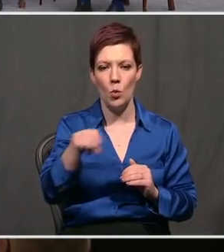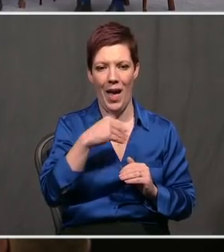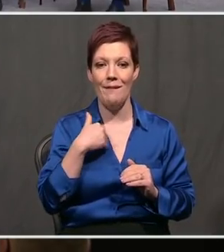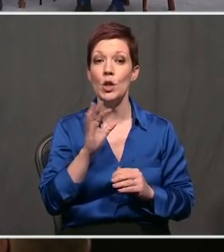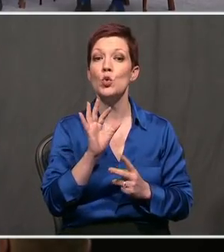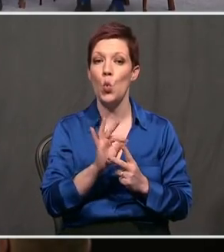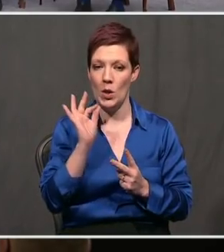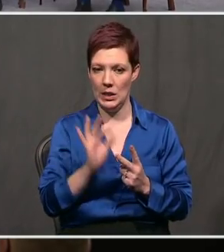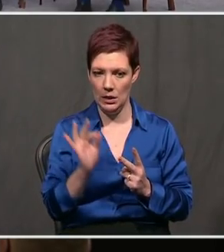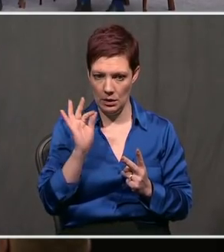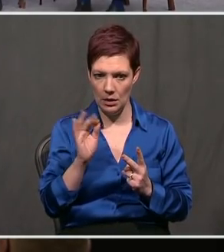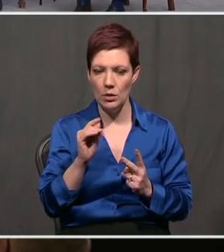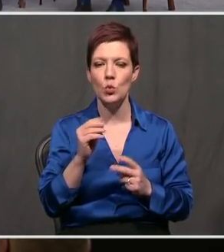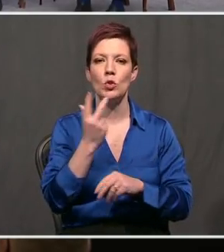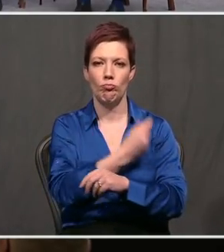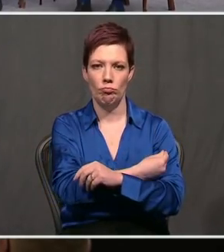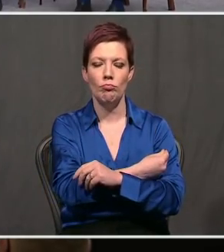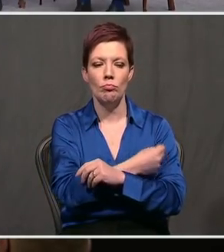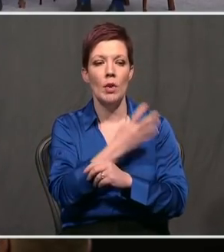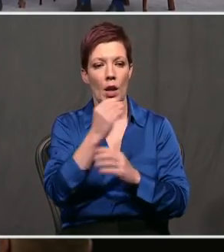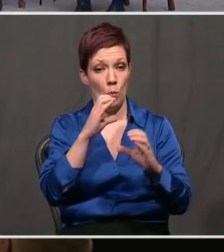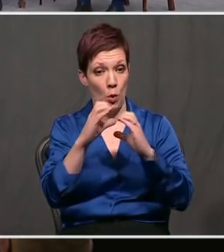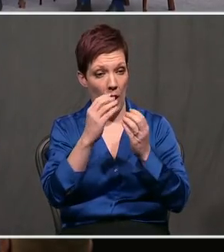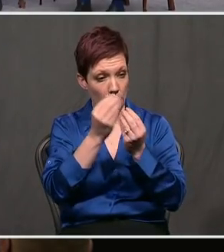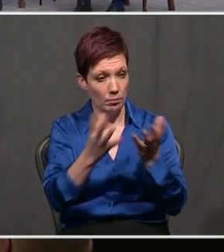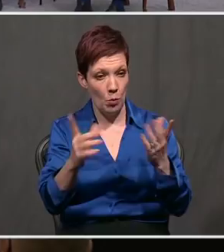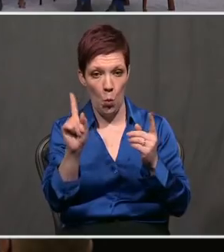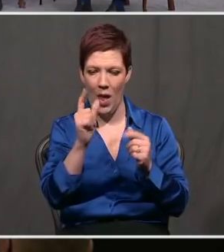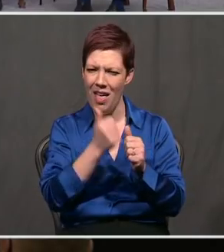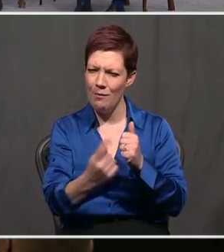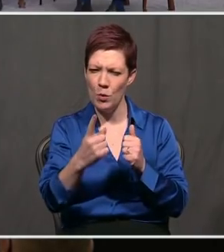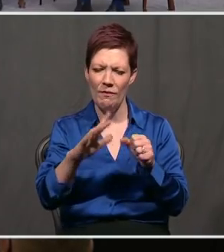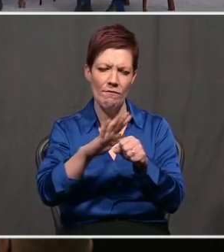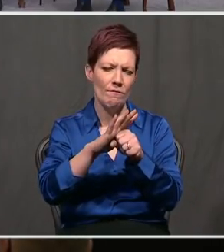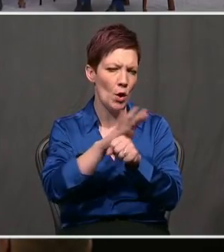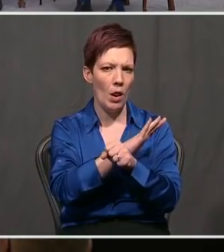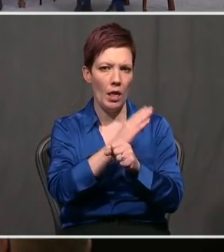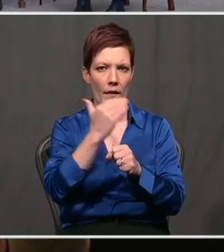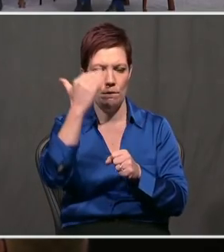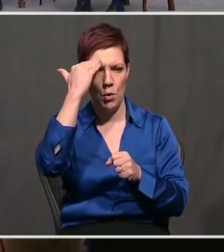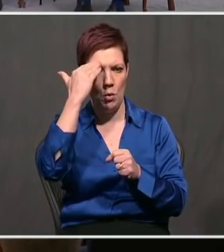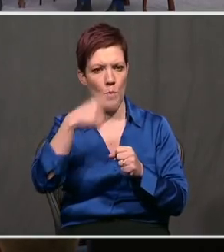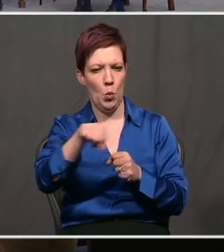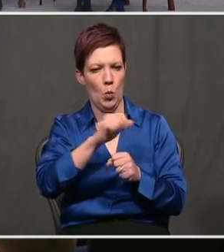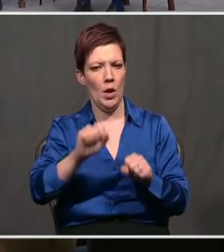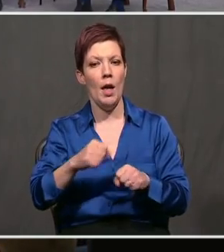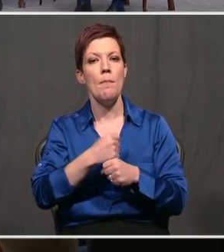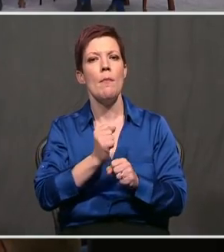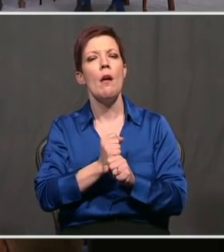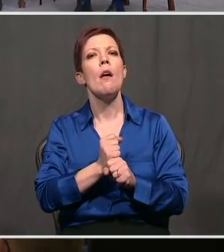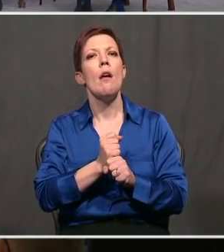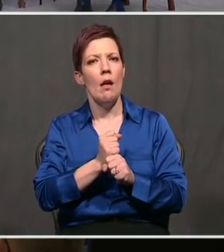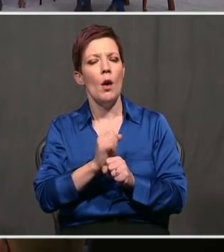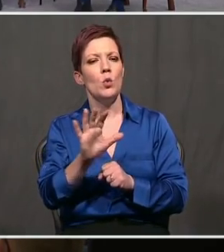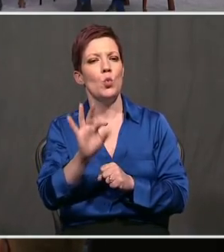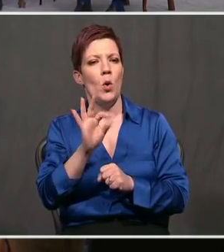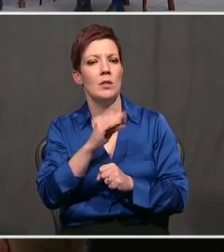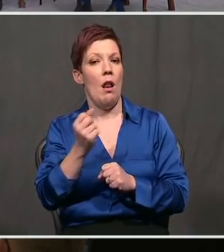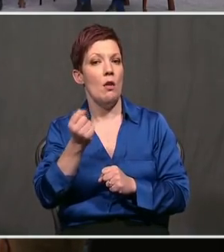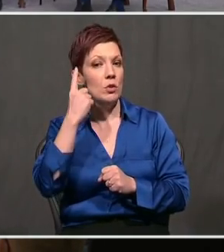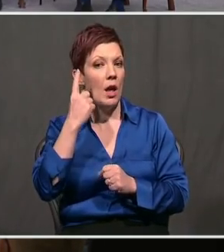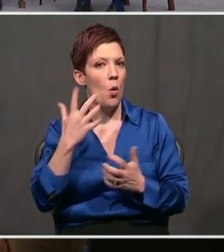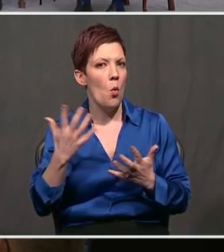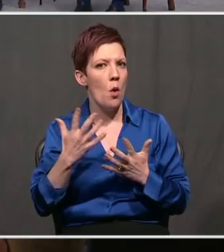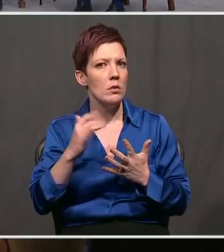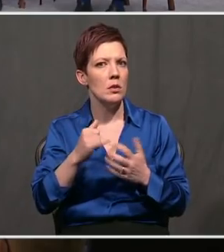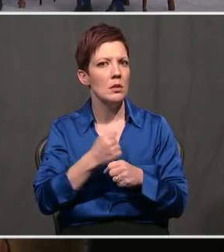want to communicate it in a way that they are fully informed so they can make a choice, and that they understand the safety and the